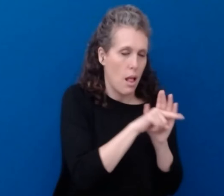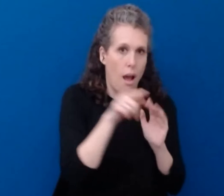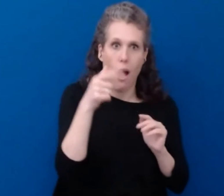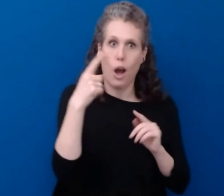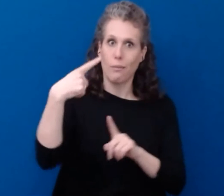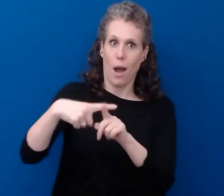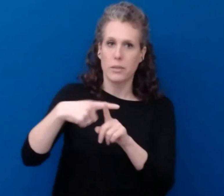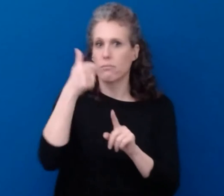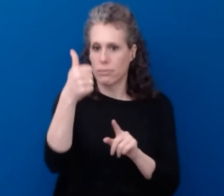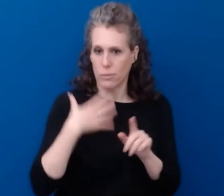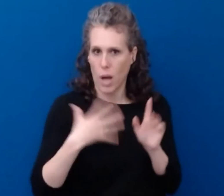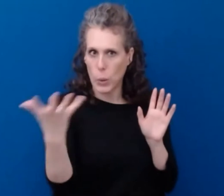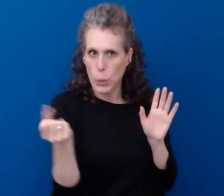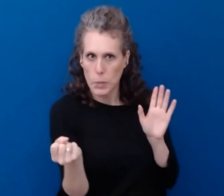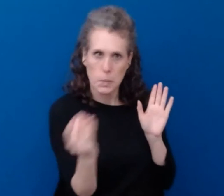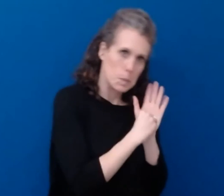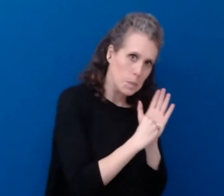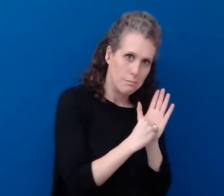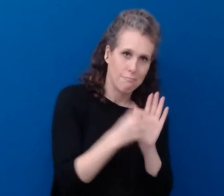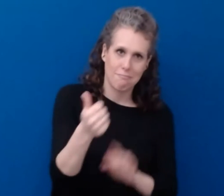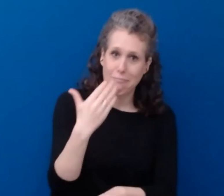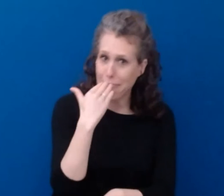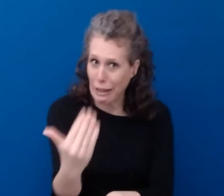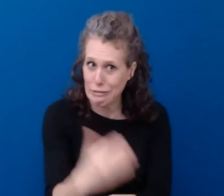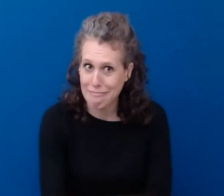sharing this. It was really very good input.